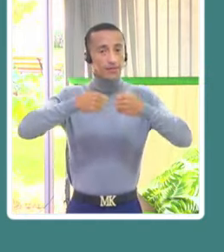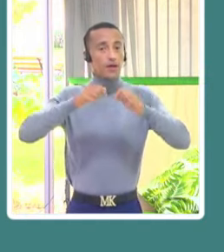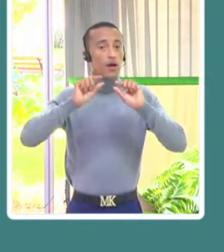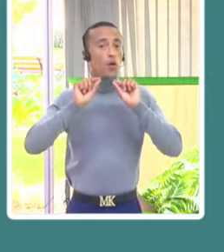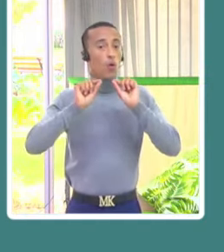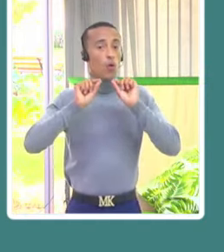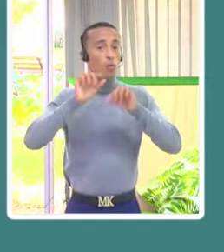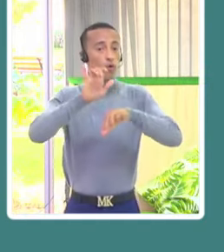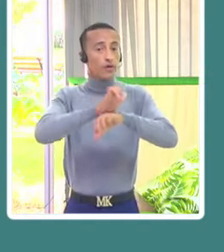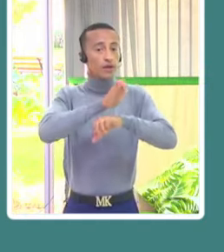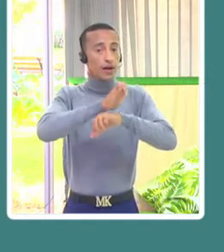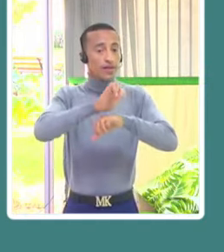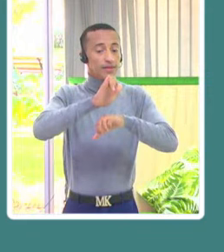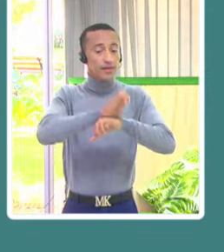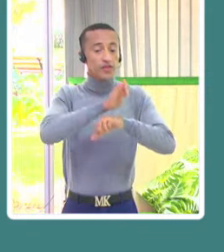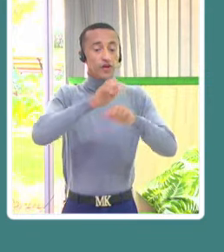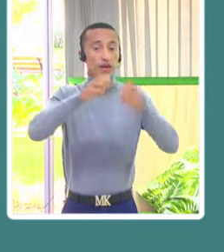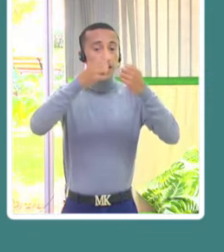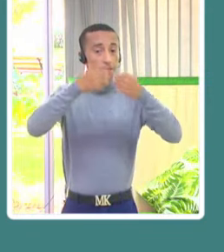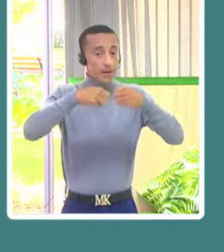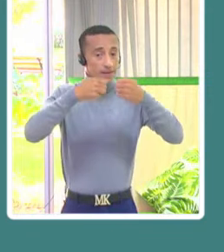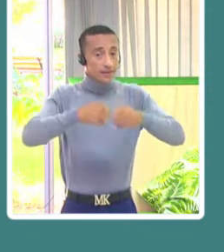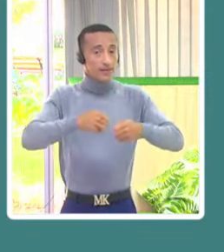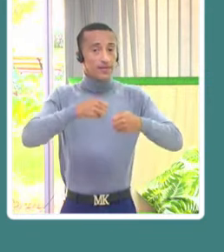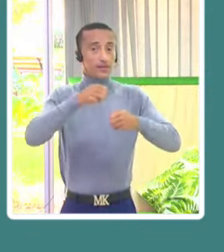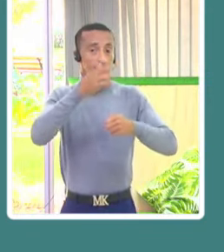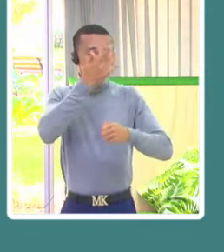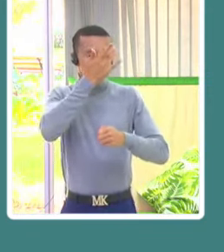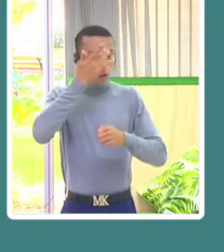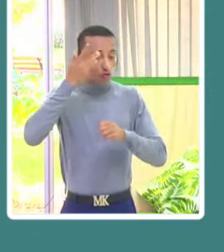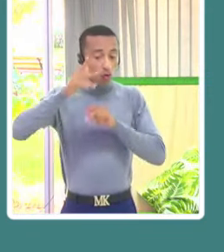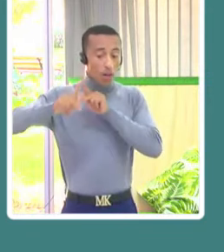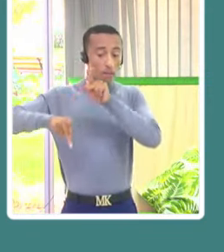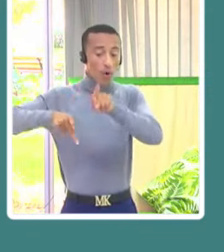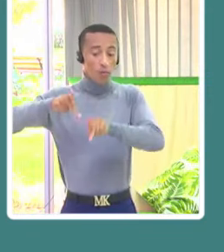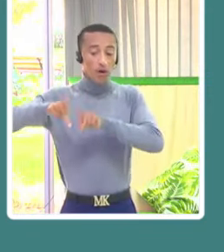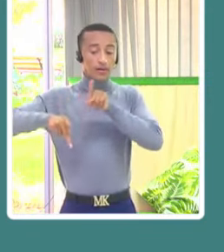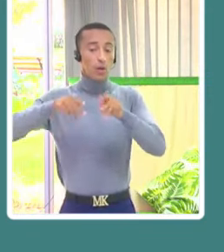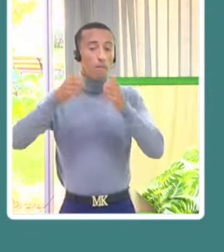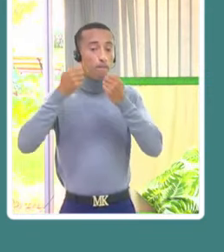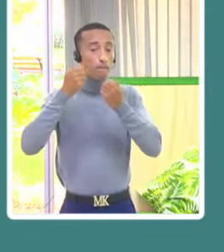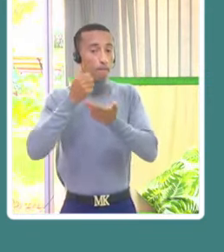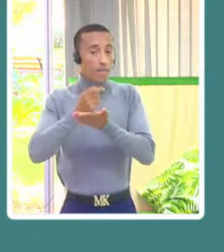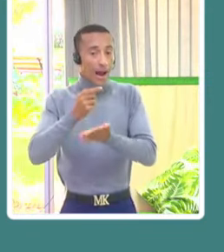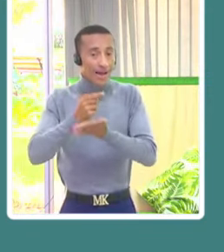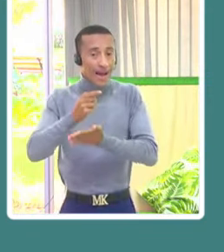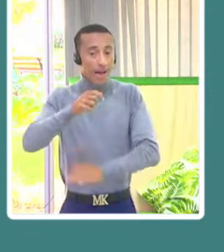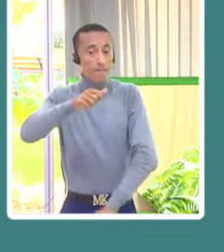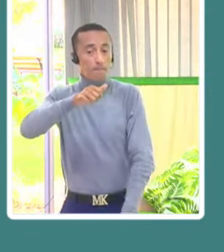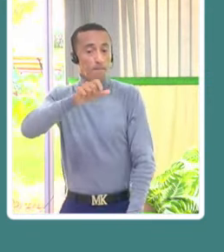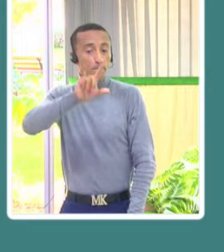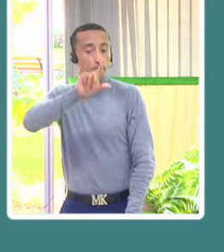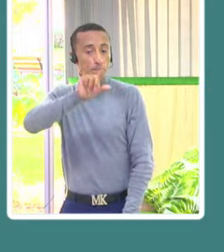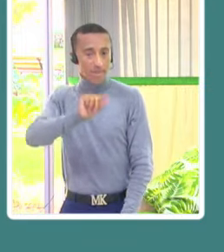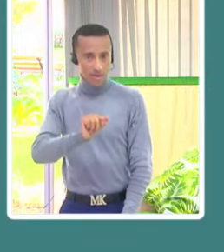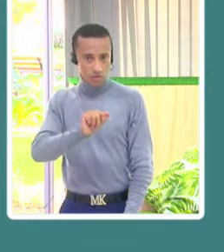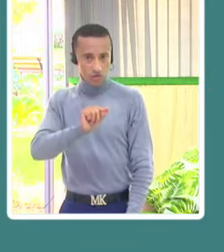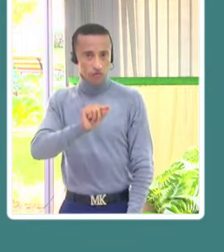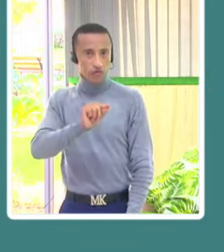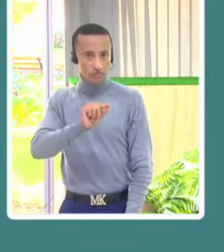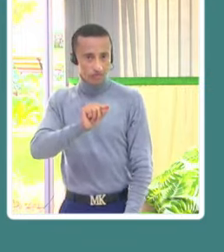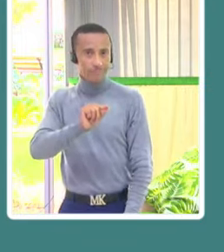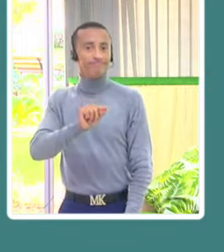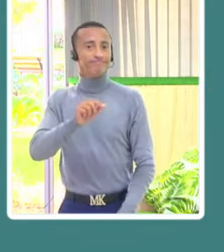people can't keep paying $100. Like, we pay about $80 per month in the United